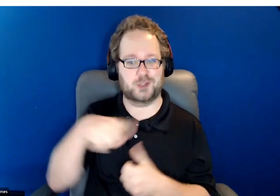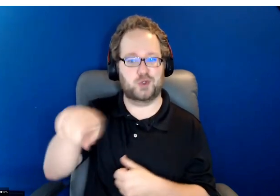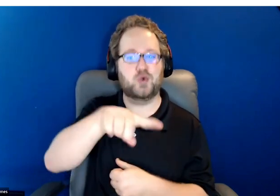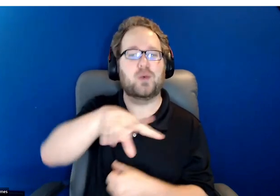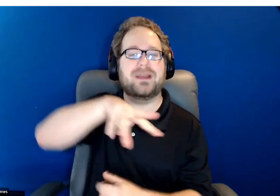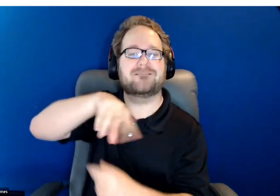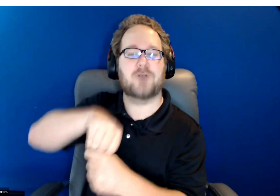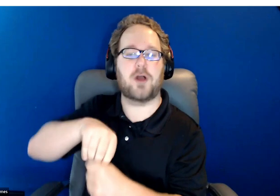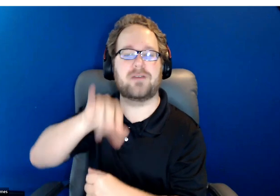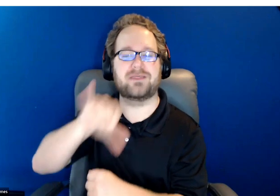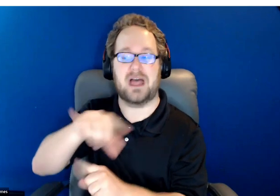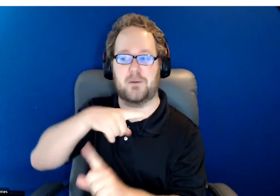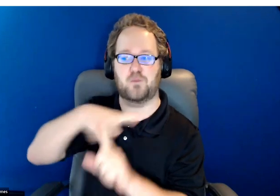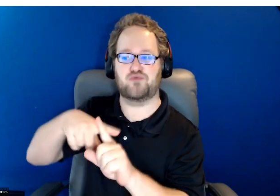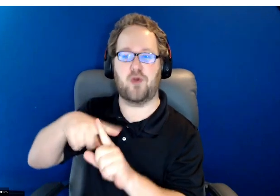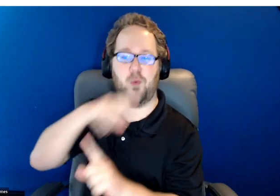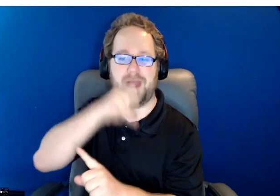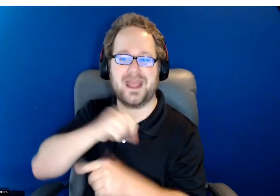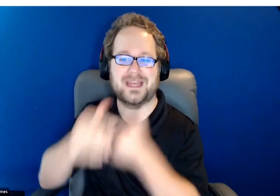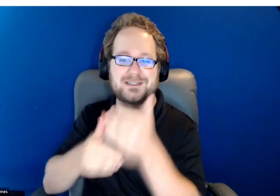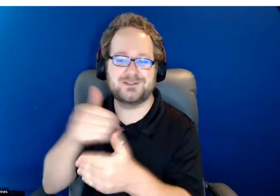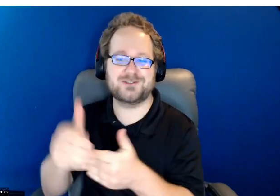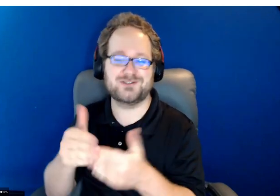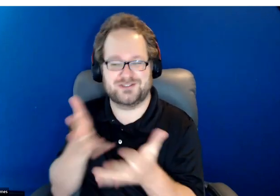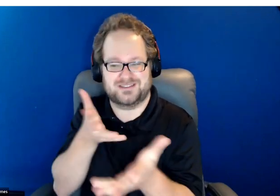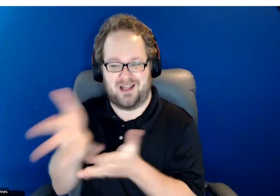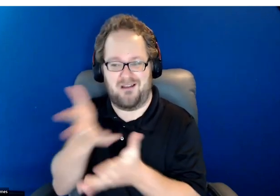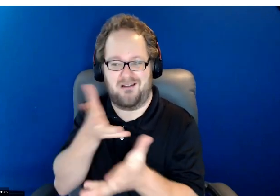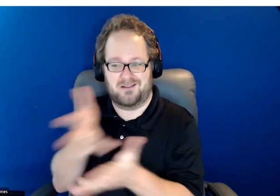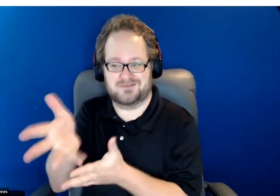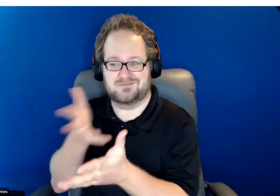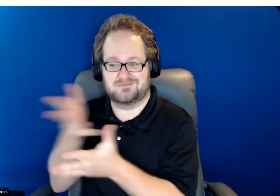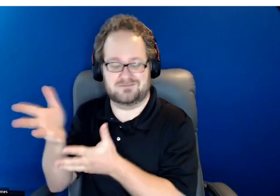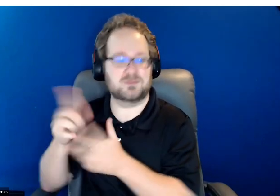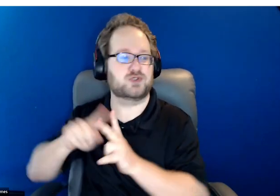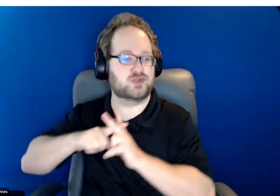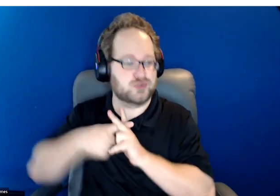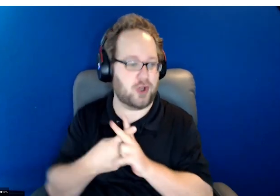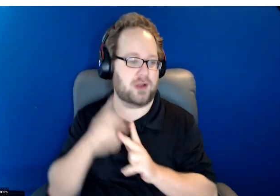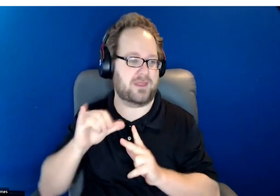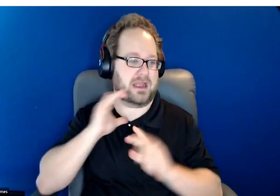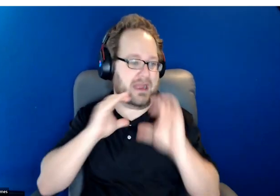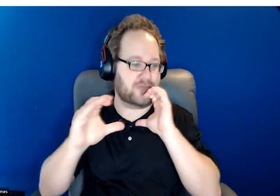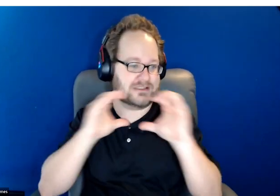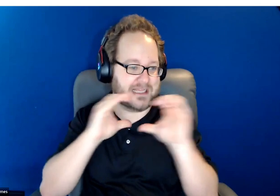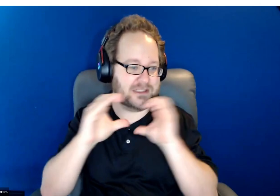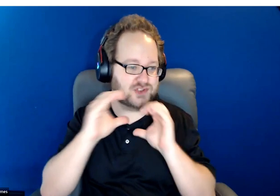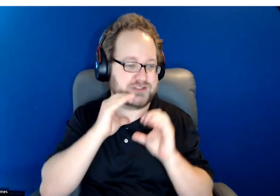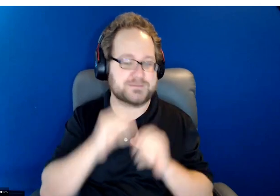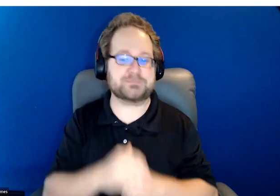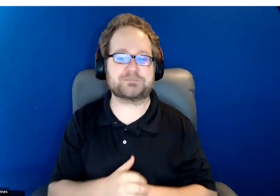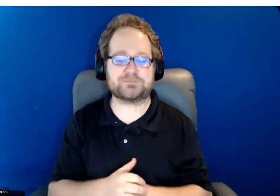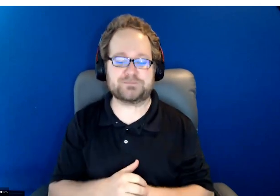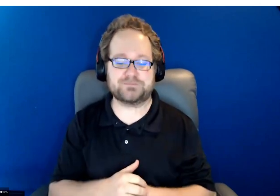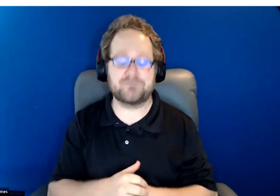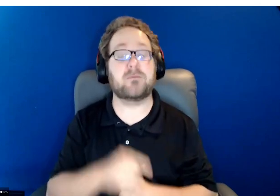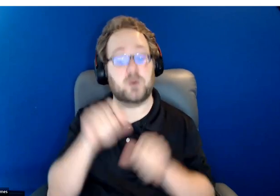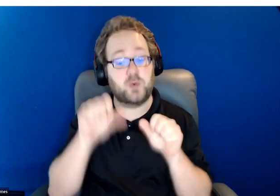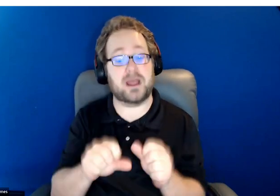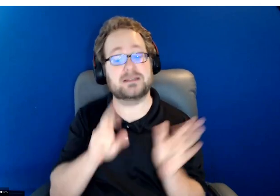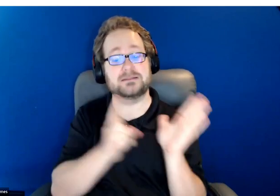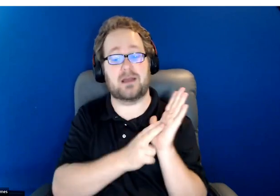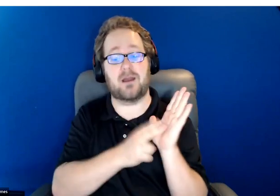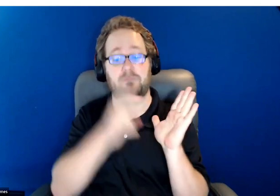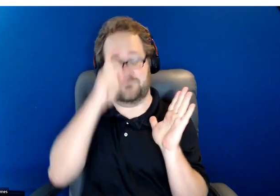dialogue. You can also follow our future progress by clicking on this same link. So you can sign up, of course, for